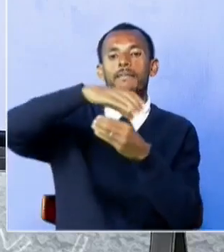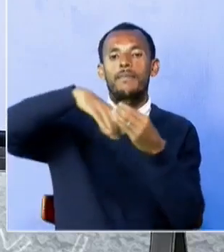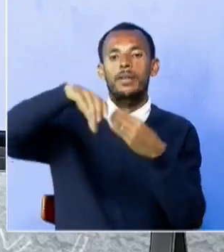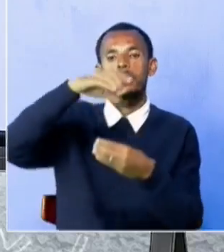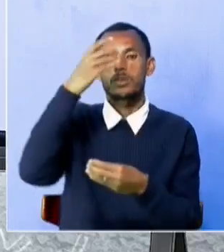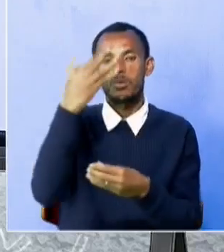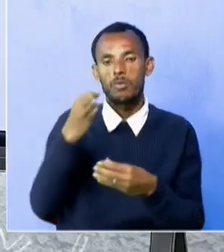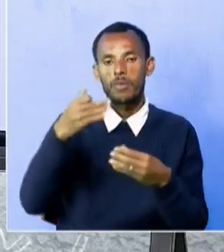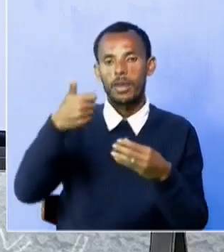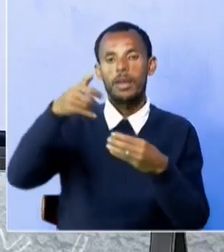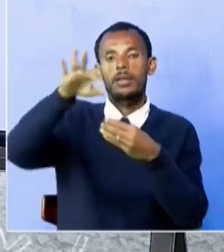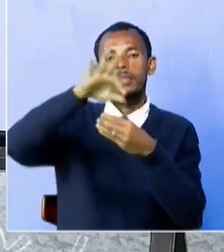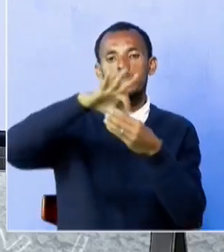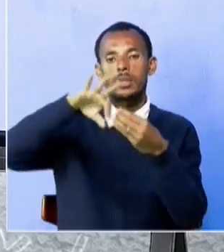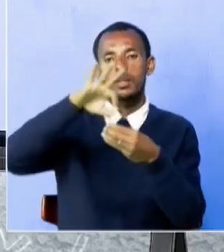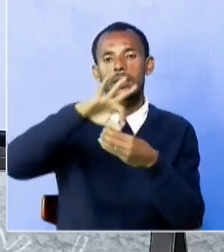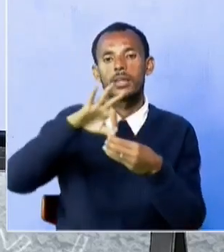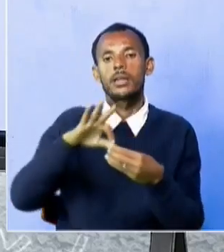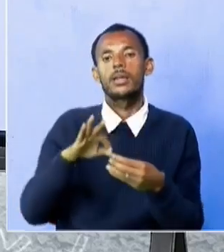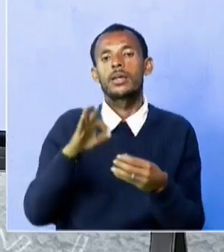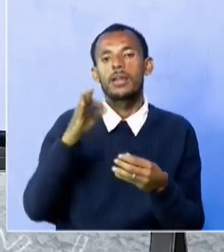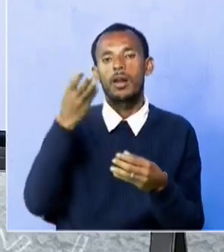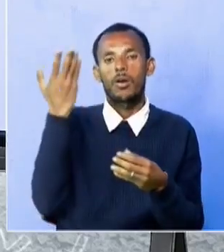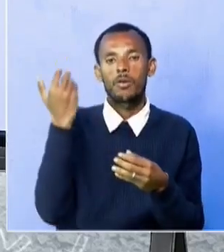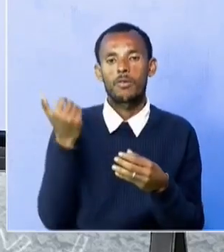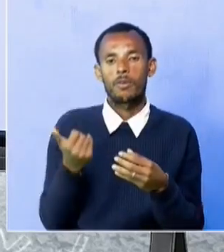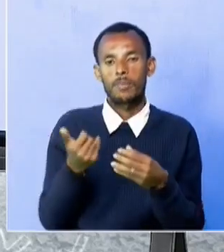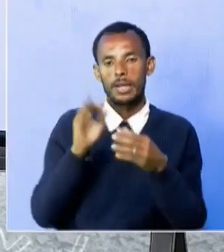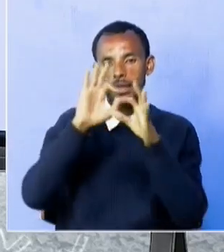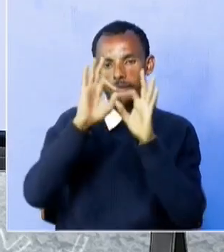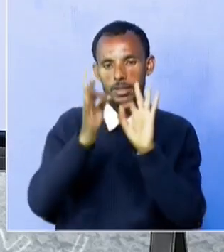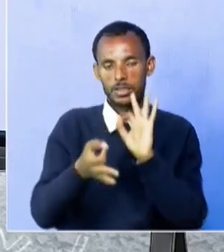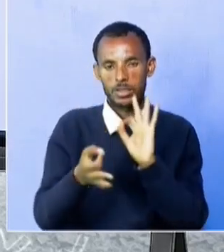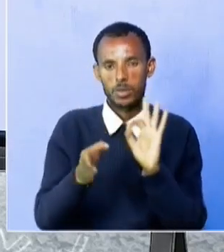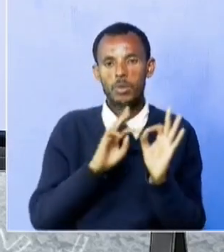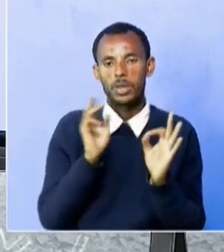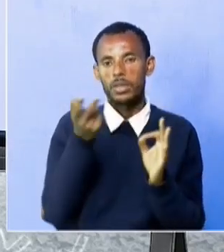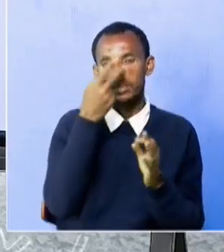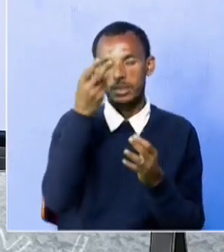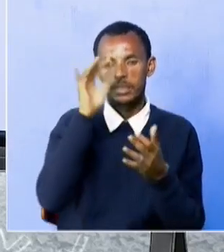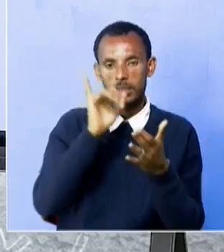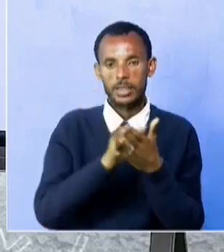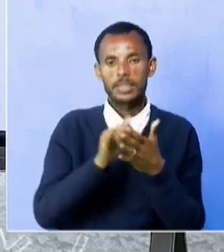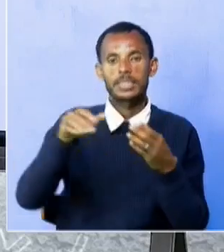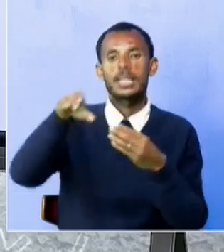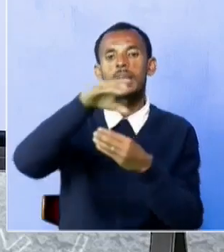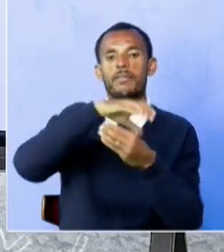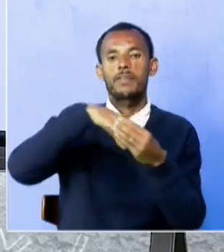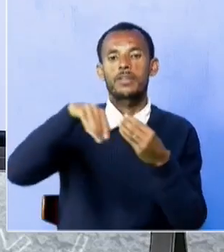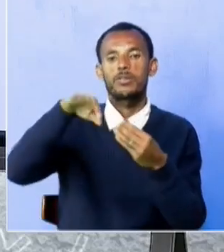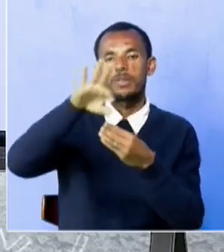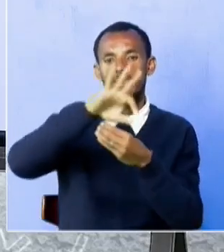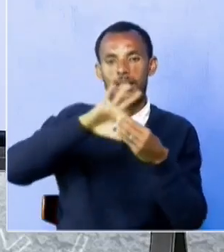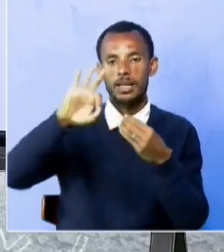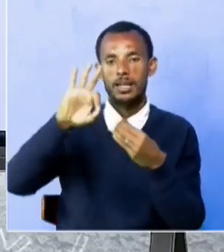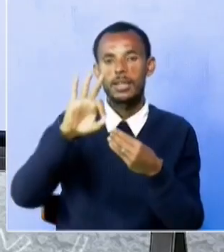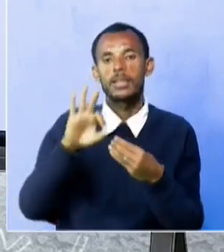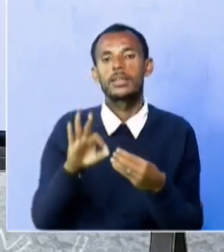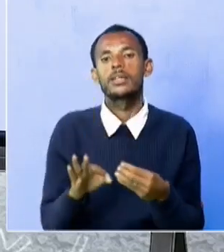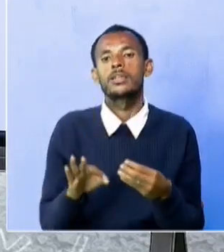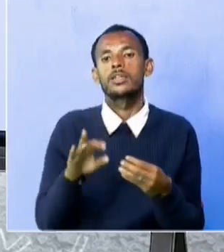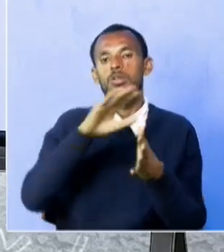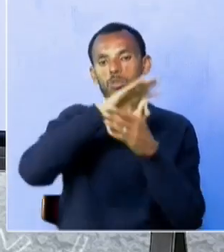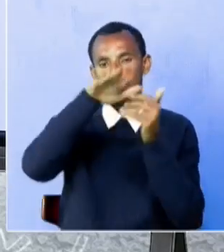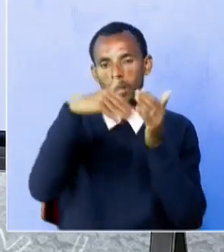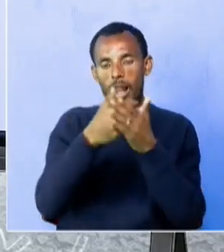a circle. Okay, in our former definition, we have seen that a circumference of a circle is the